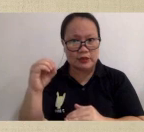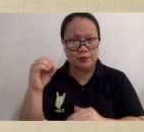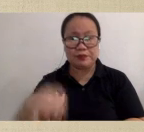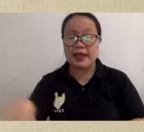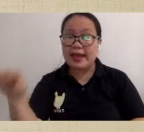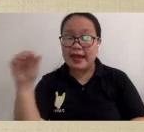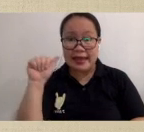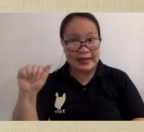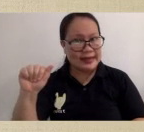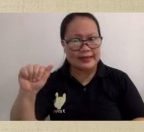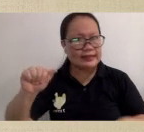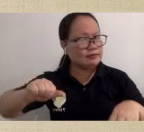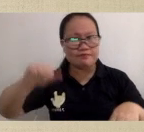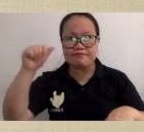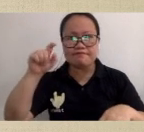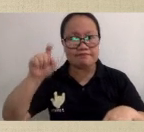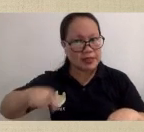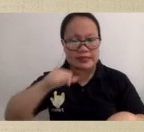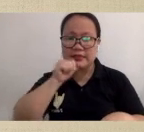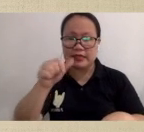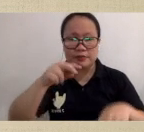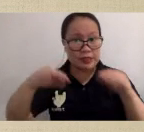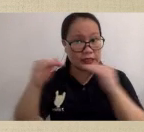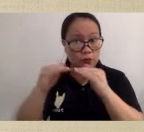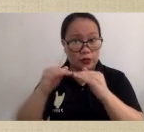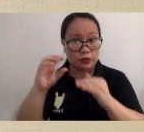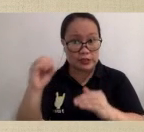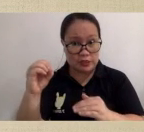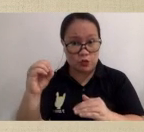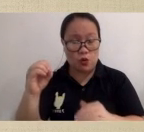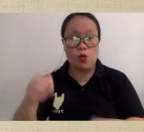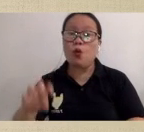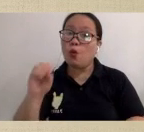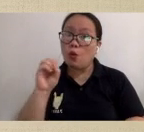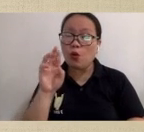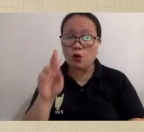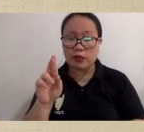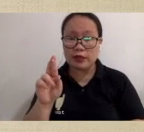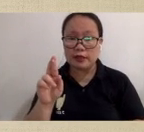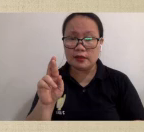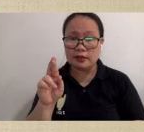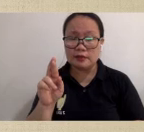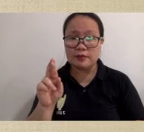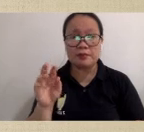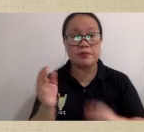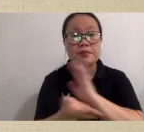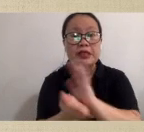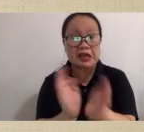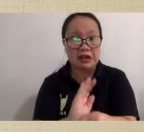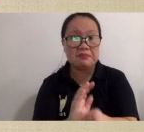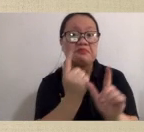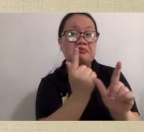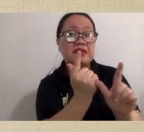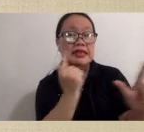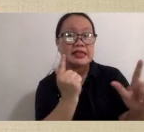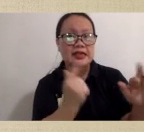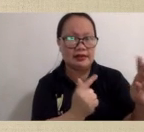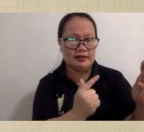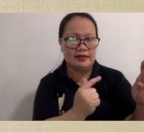ay dapat hindi siya mag-equal sa 0 or else magiging linear equation lamang